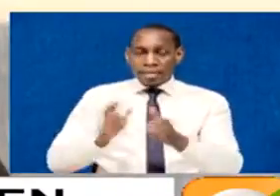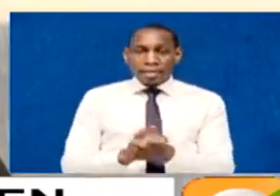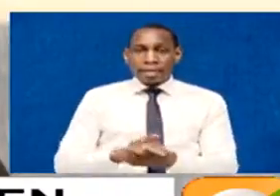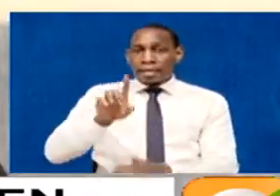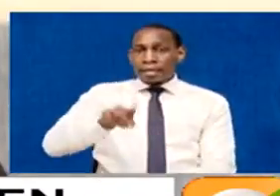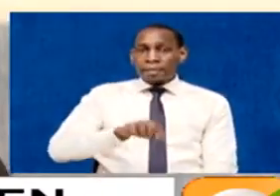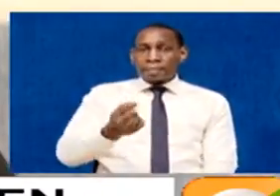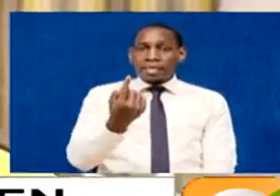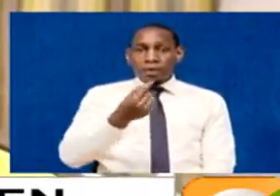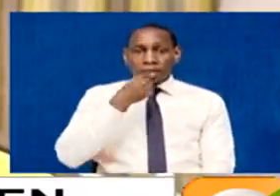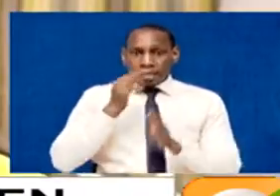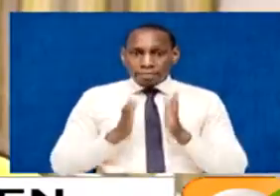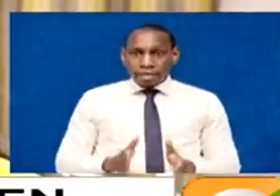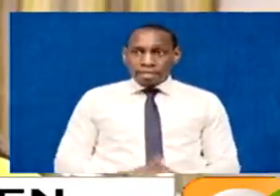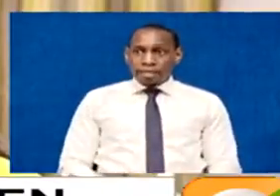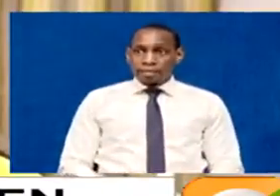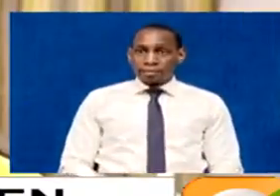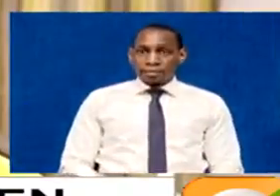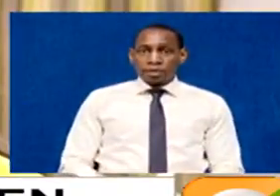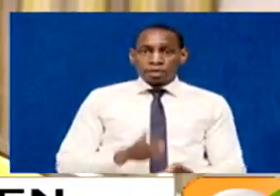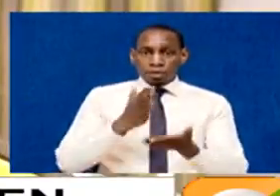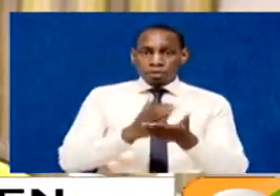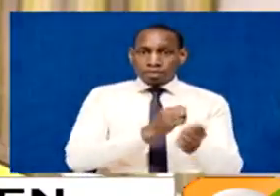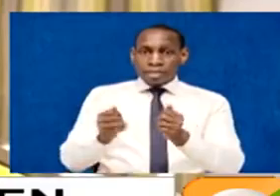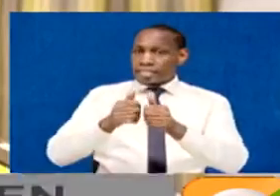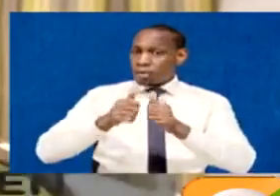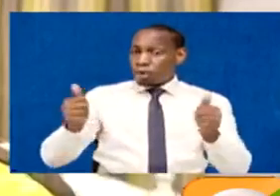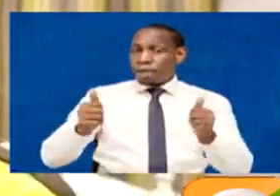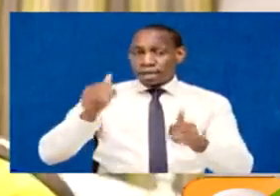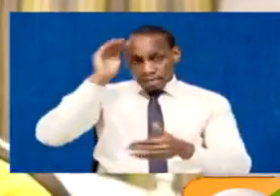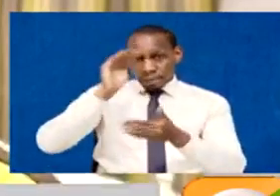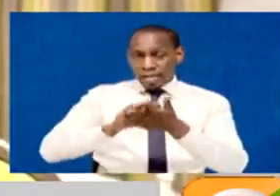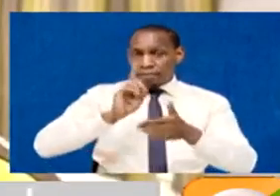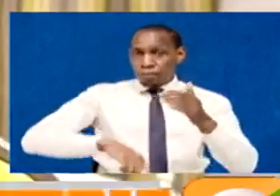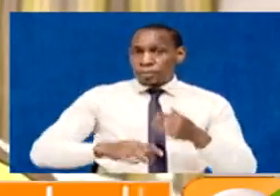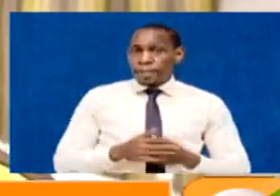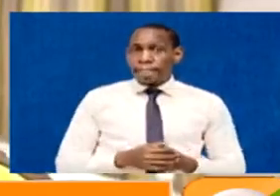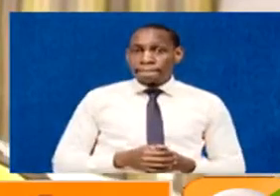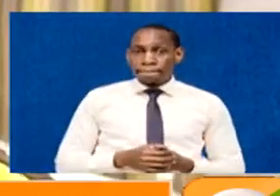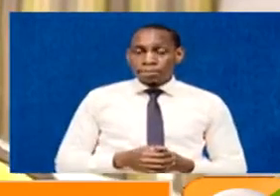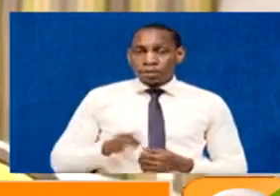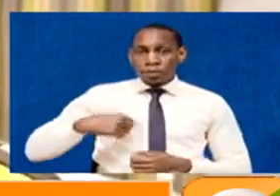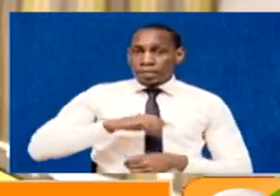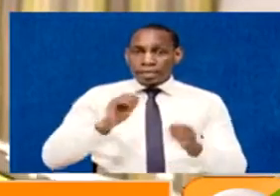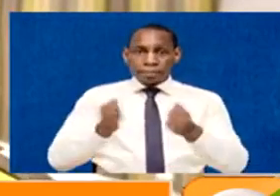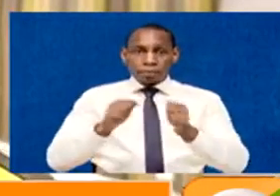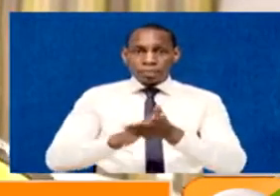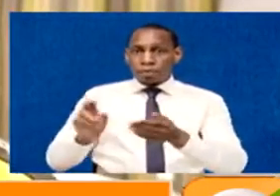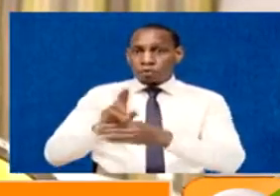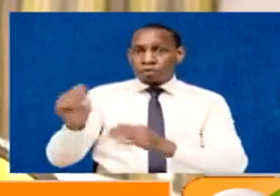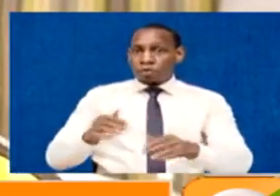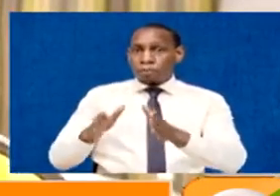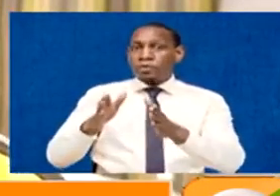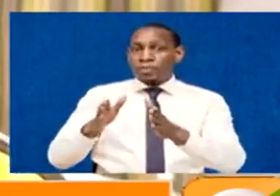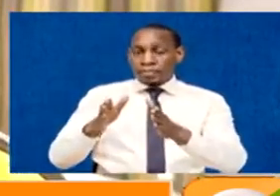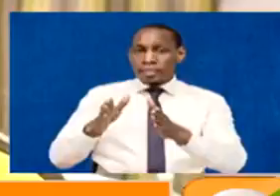one mistake from referee. Tactically we were well organized. I just believe that we were not able to utilize the